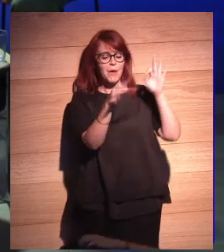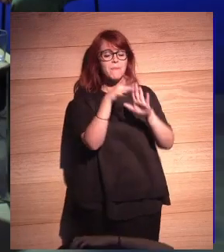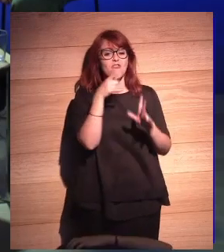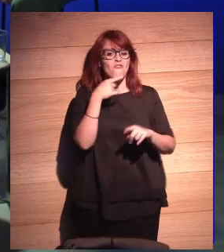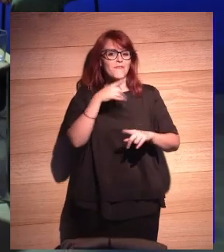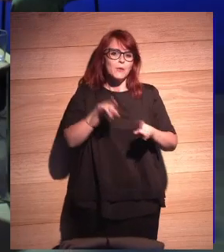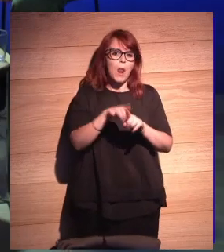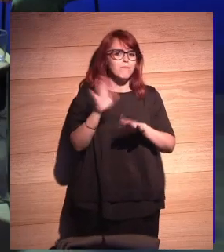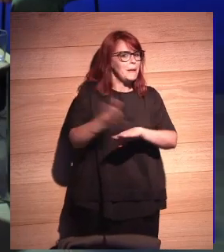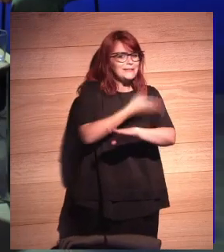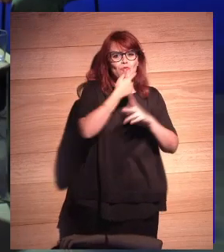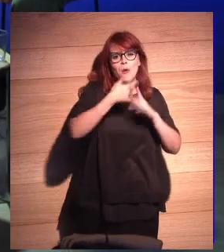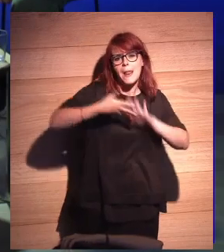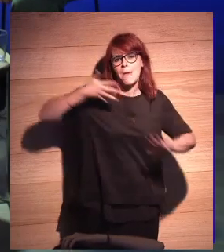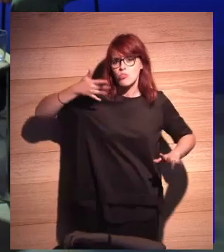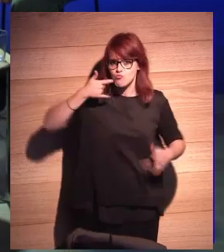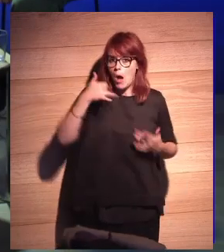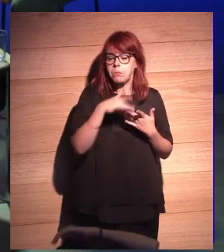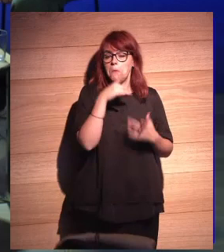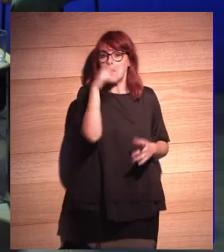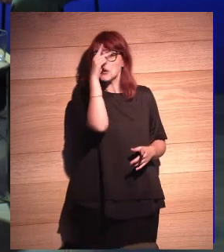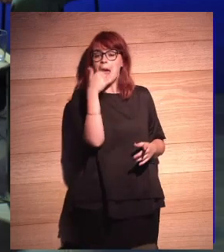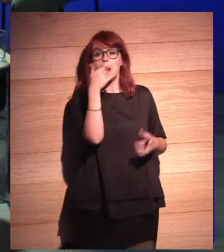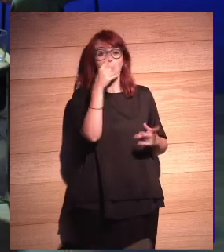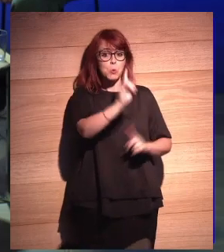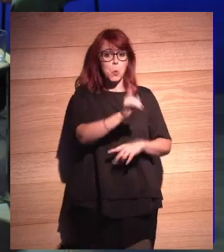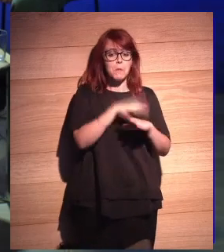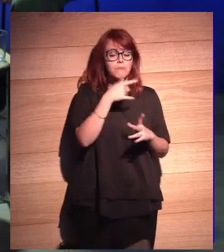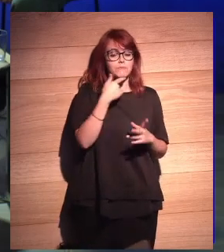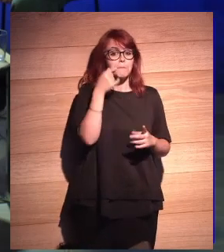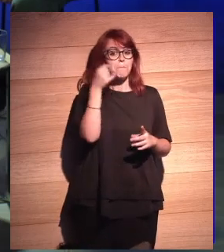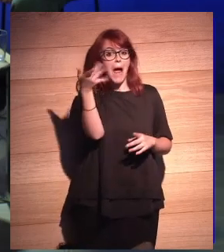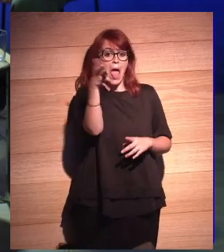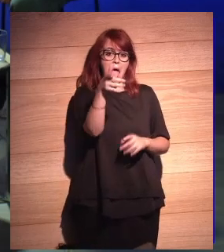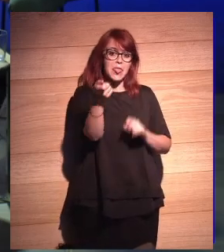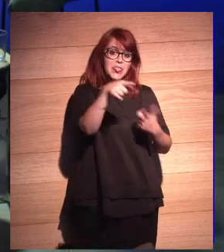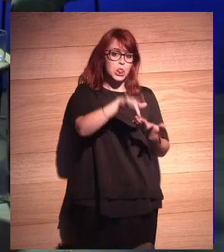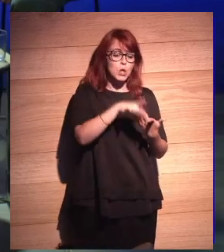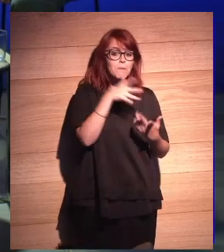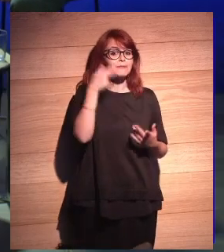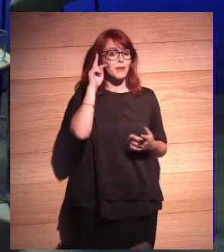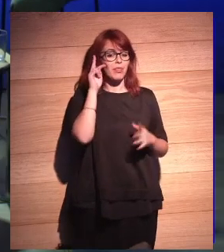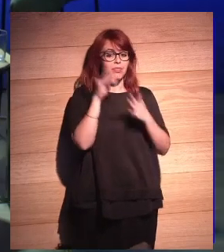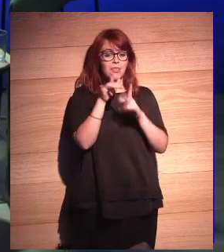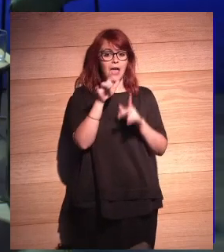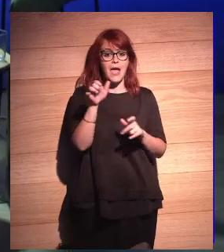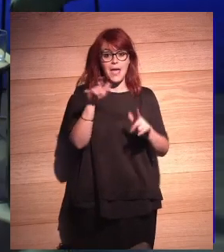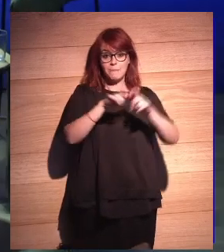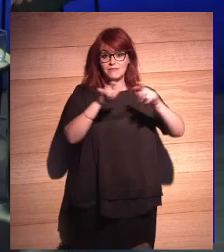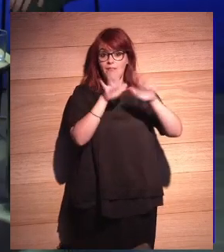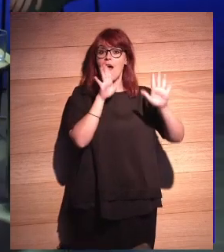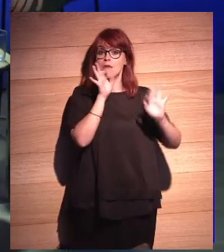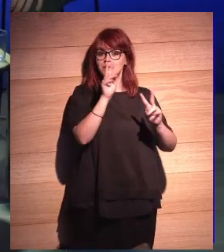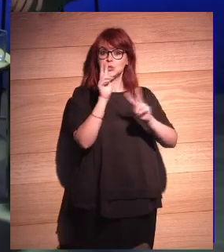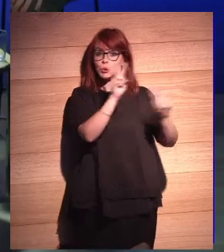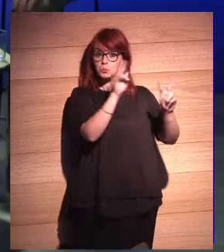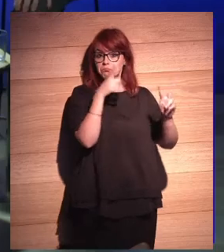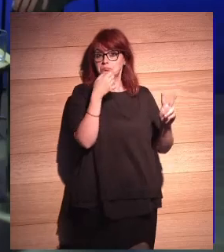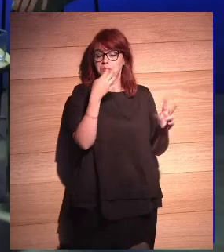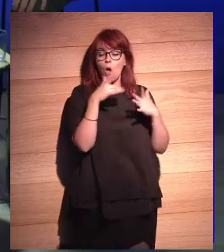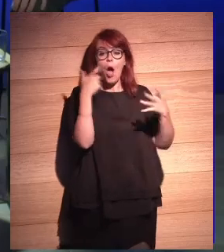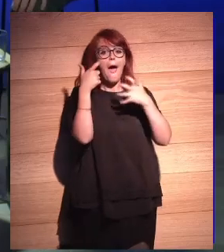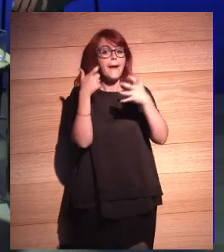theaters because they were scared, but we have moved a long way since then, and I think that technology has got old very quickly, and